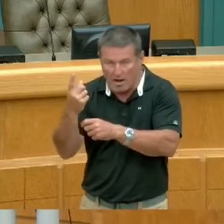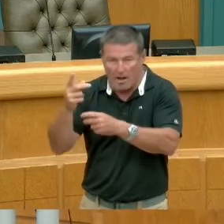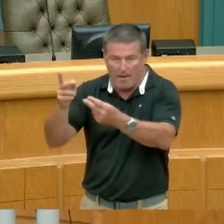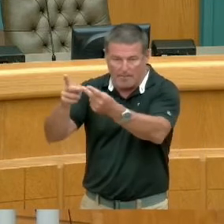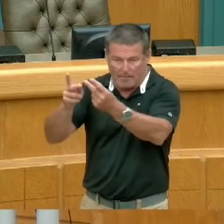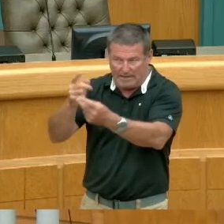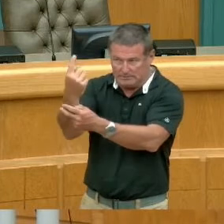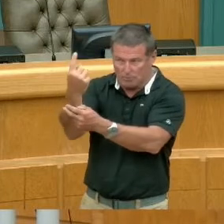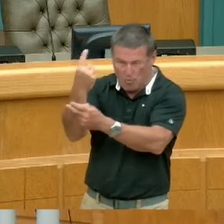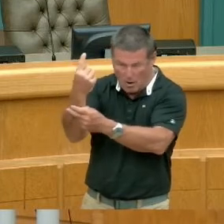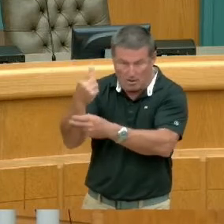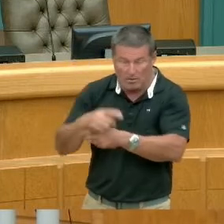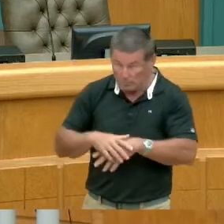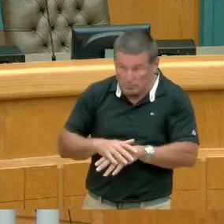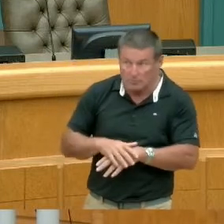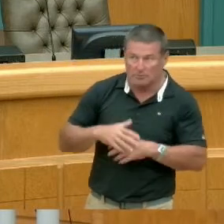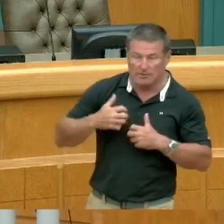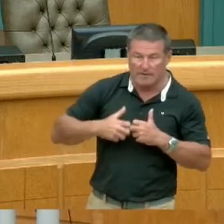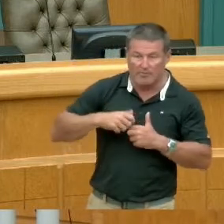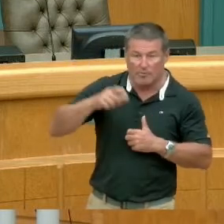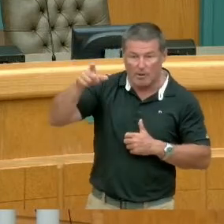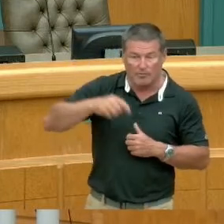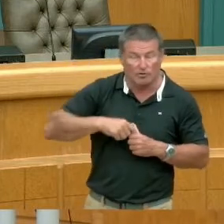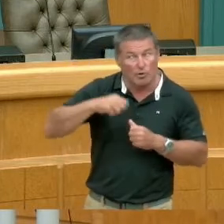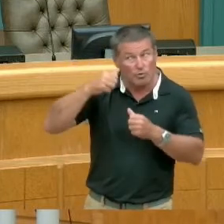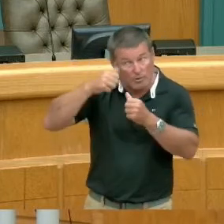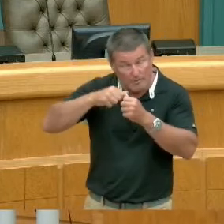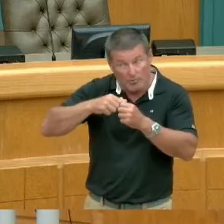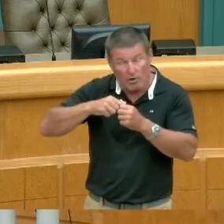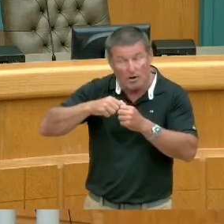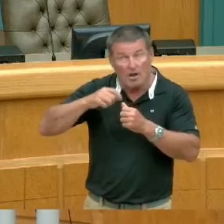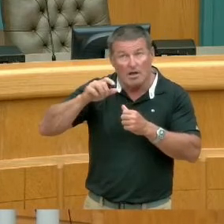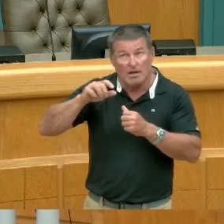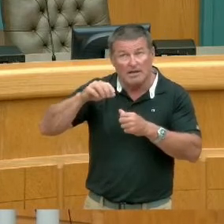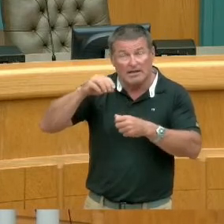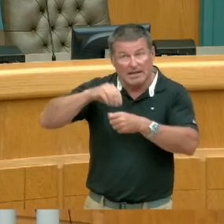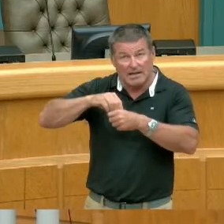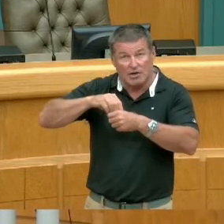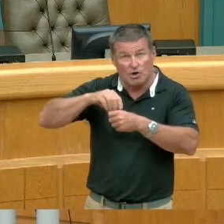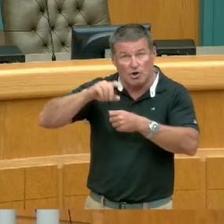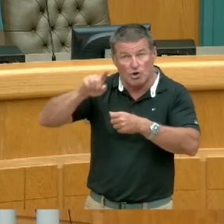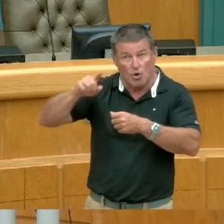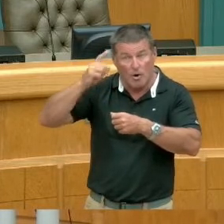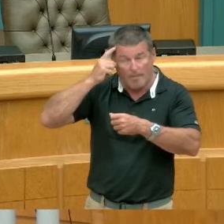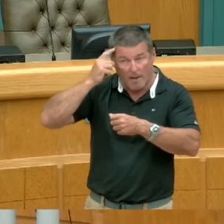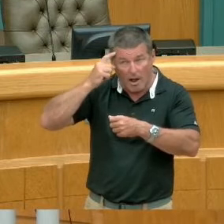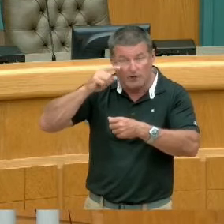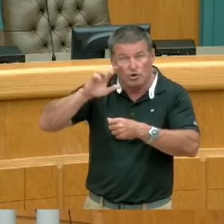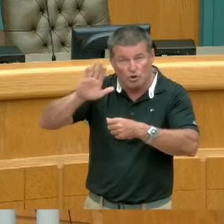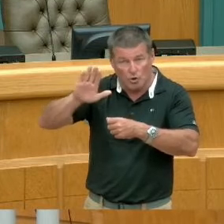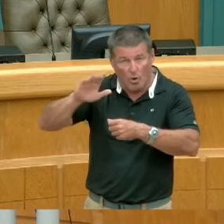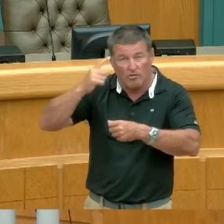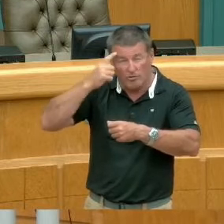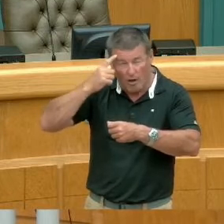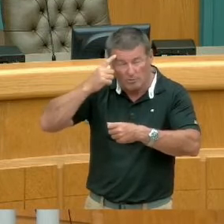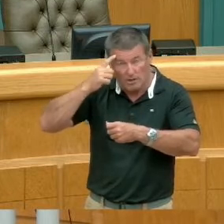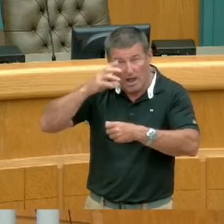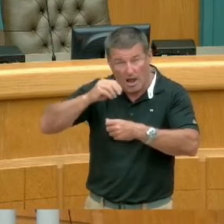out in Amarillo, and we want to continue to remember them in our thoughts and our prayers for that community, and just be thankful